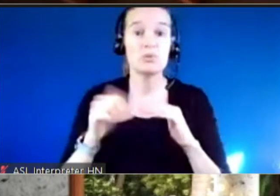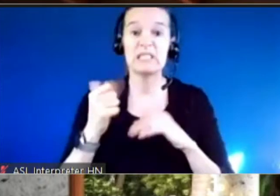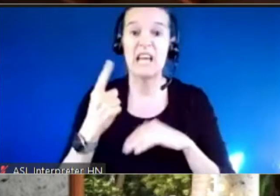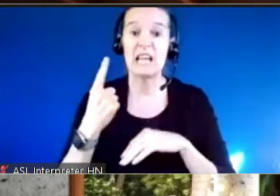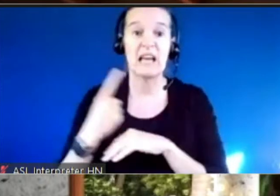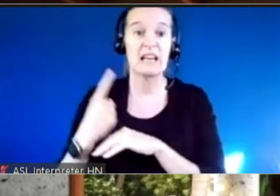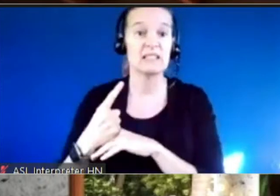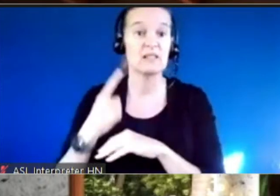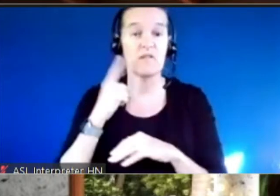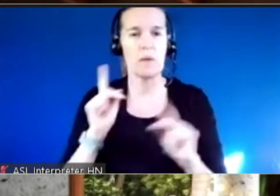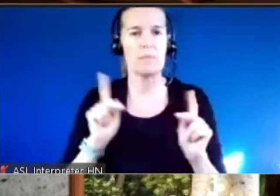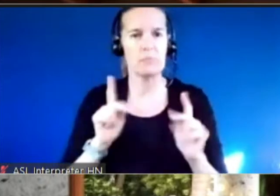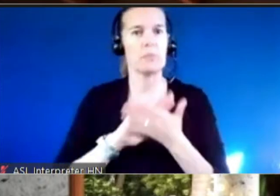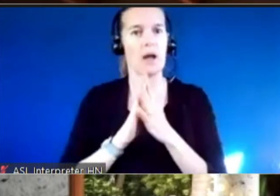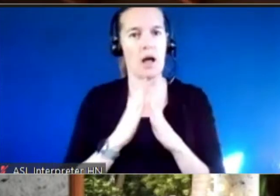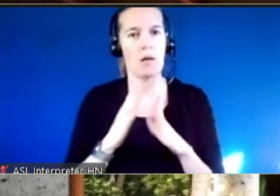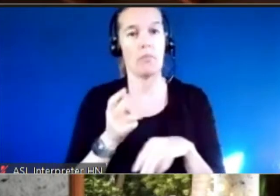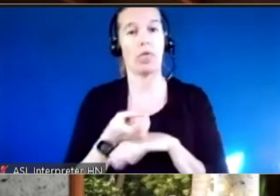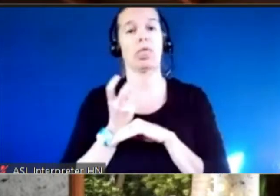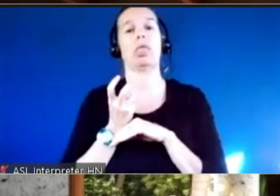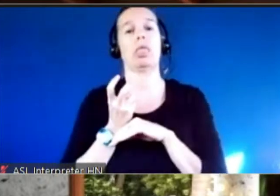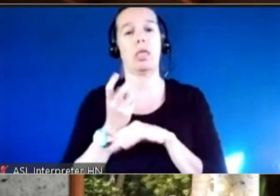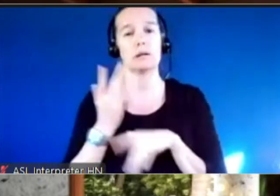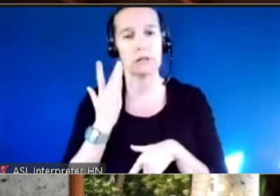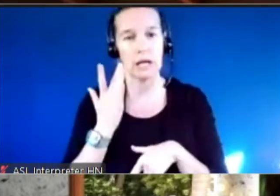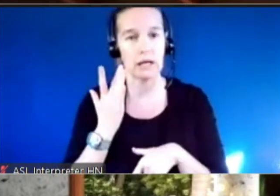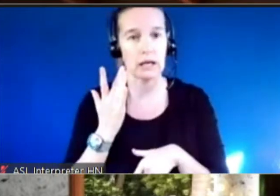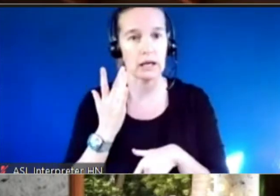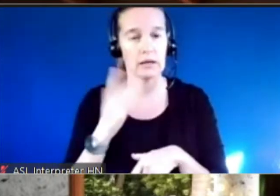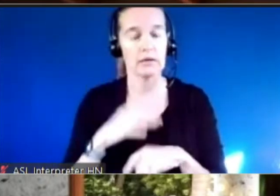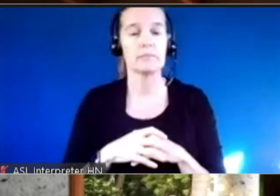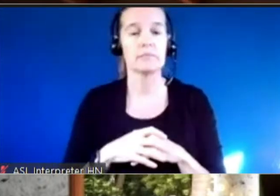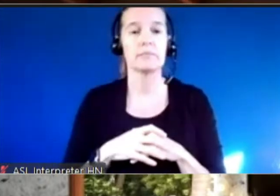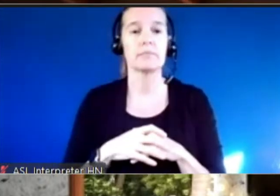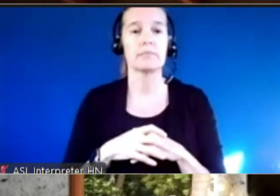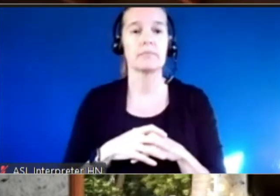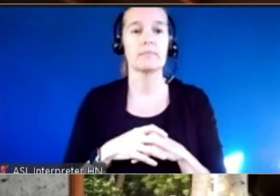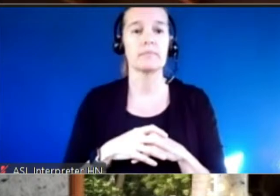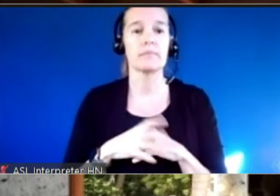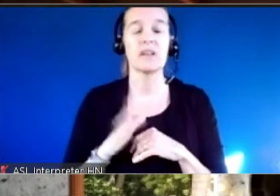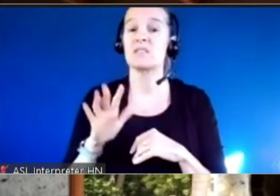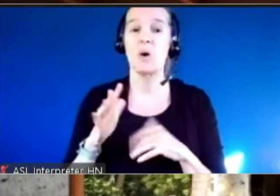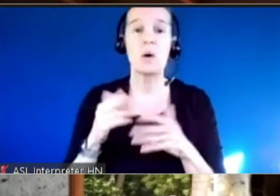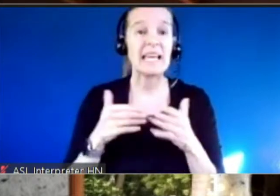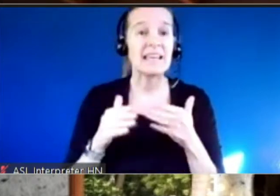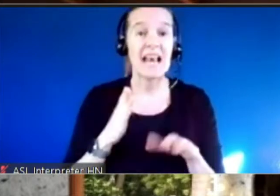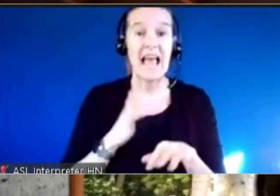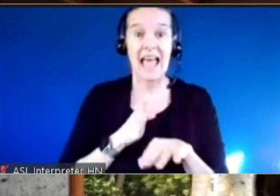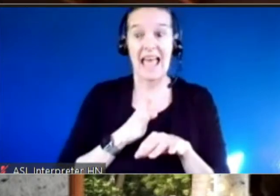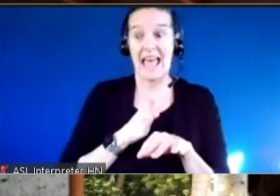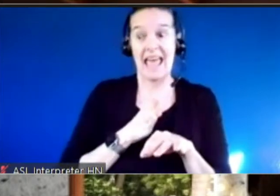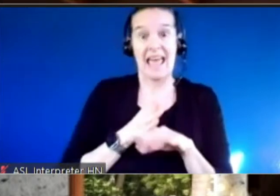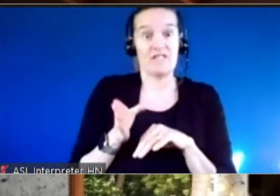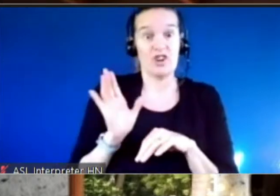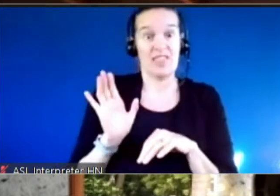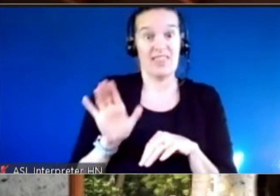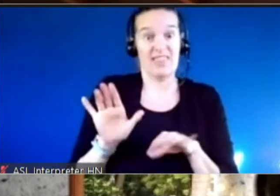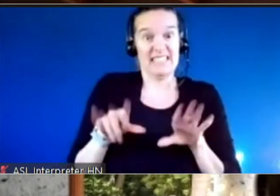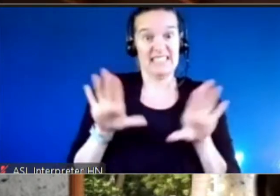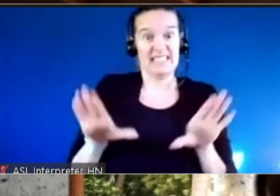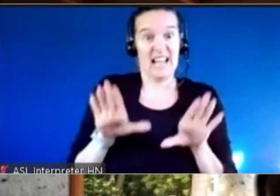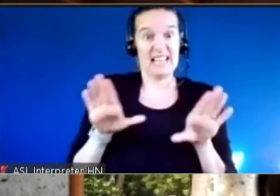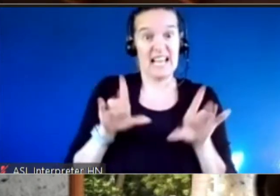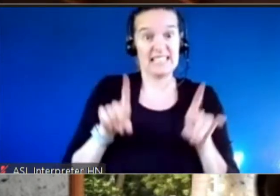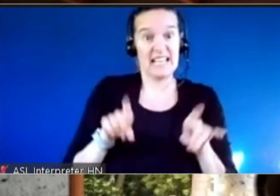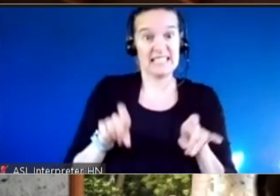people to develop those symptoms. So even after our outbreak testing event, we encourage people to